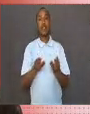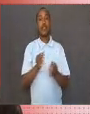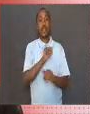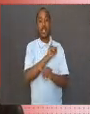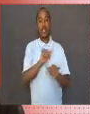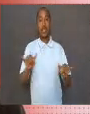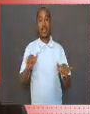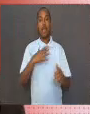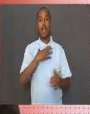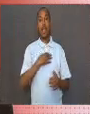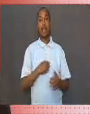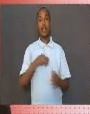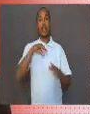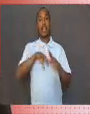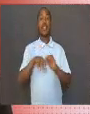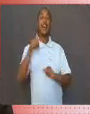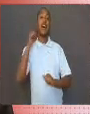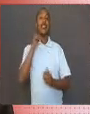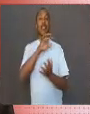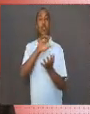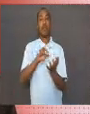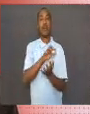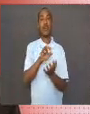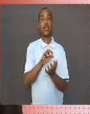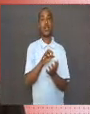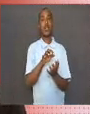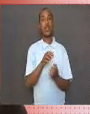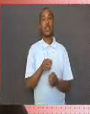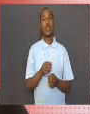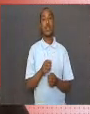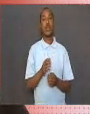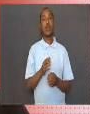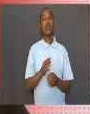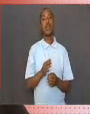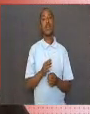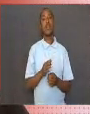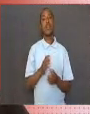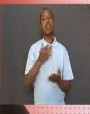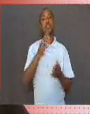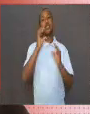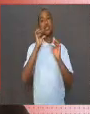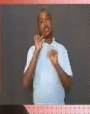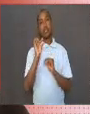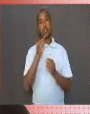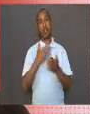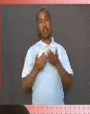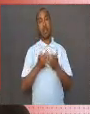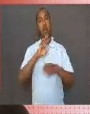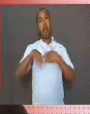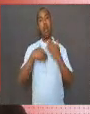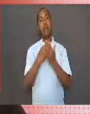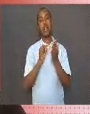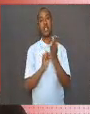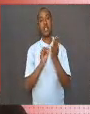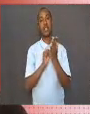same element in the other compound will be in simple whole